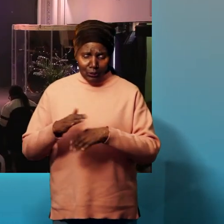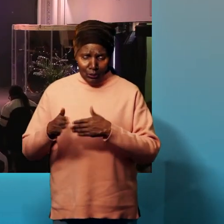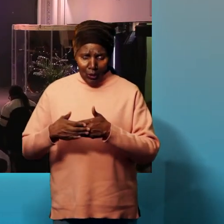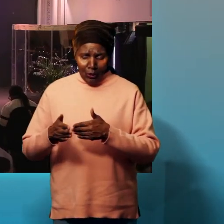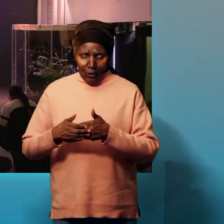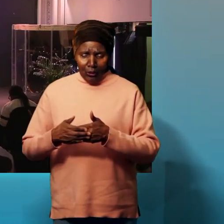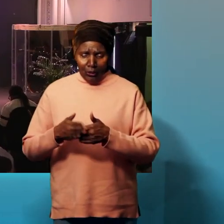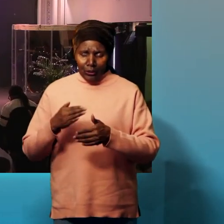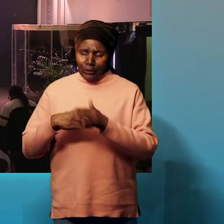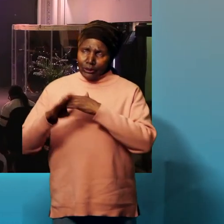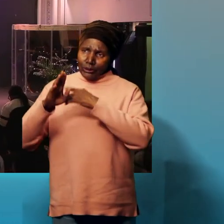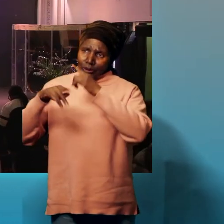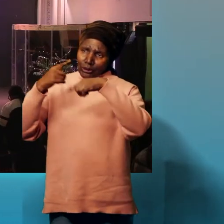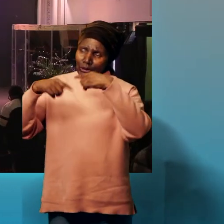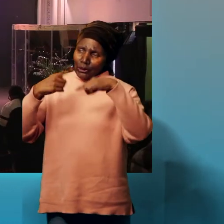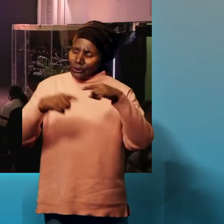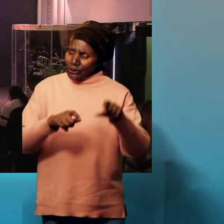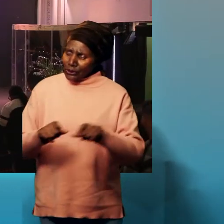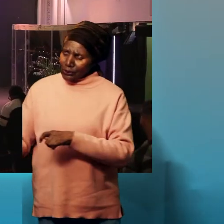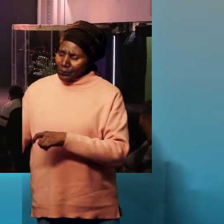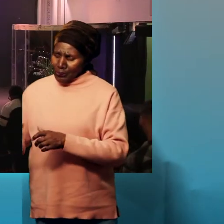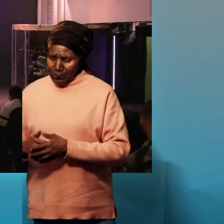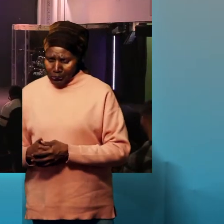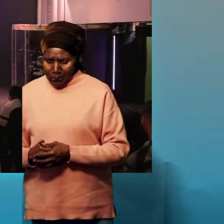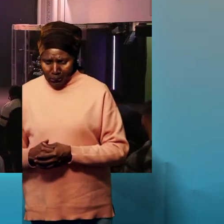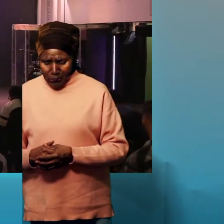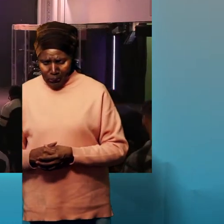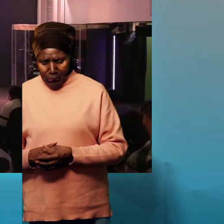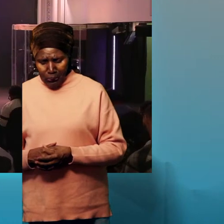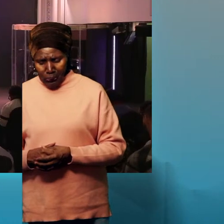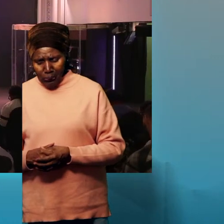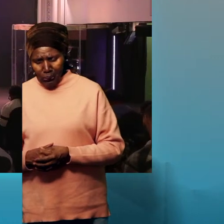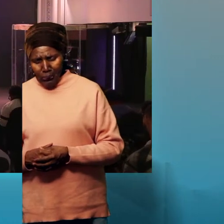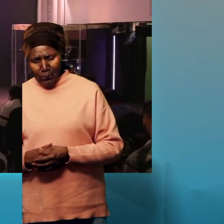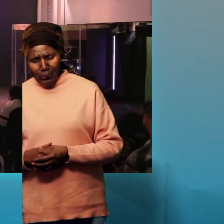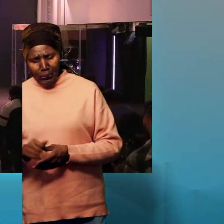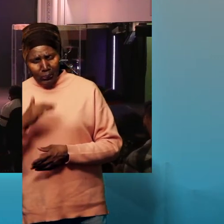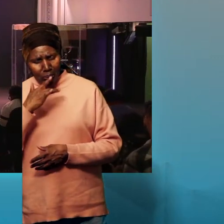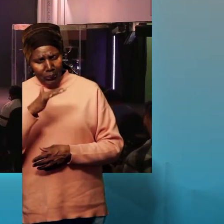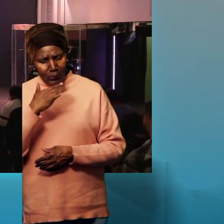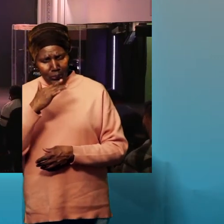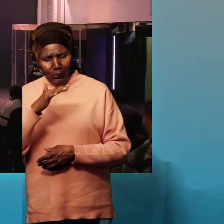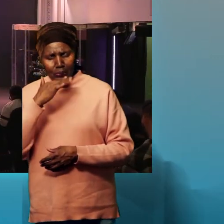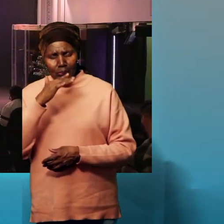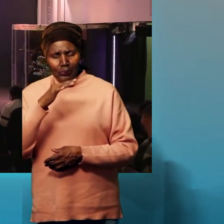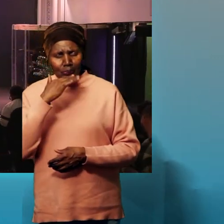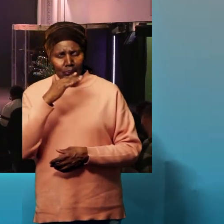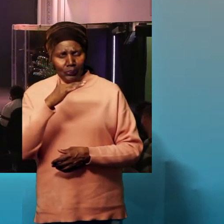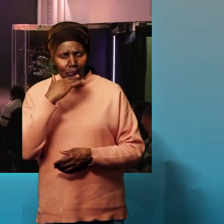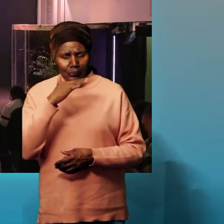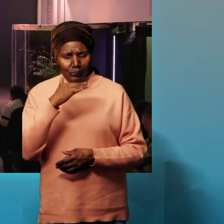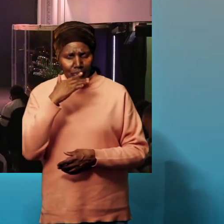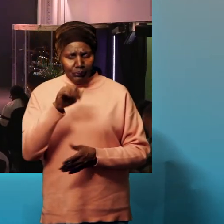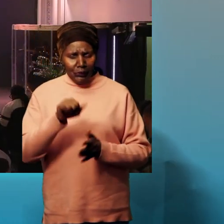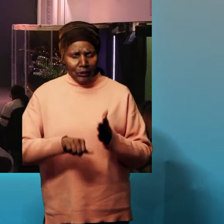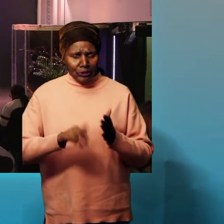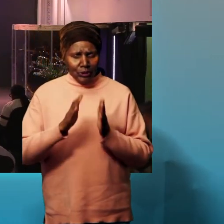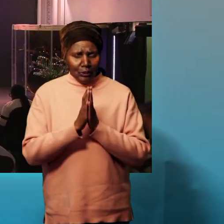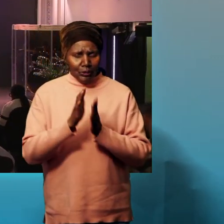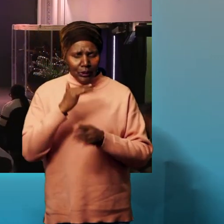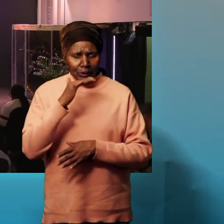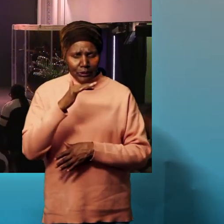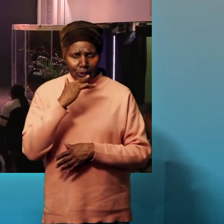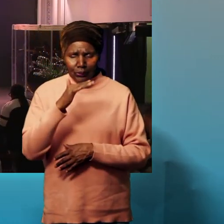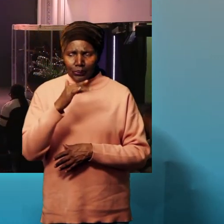into eternity. And so we're going to begin to pray now, just in the spirit, begin to pray in tongues as